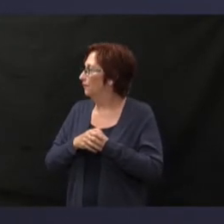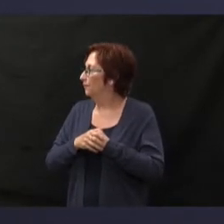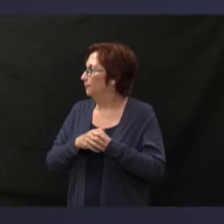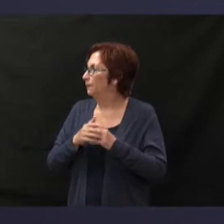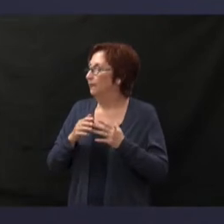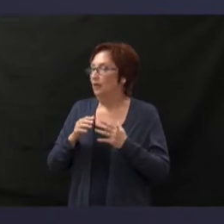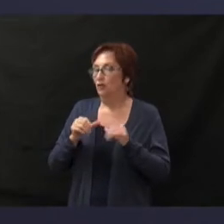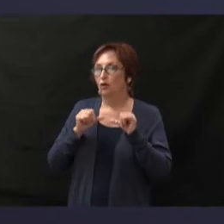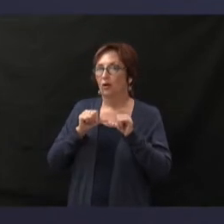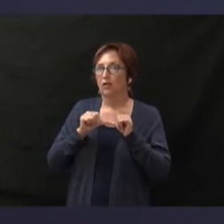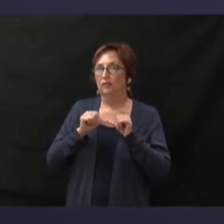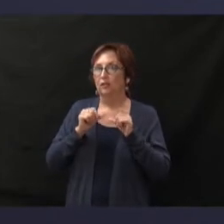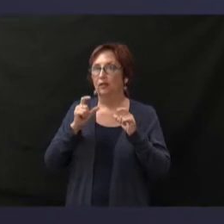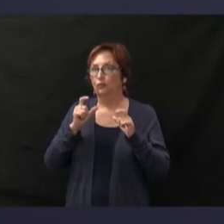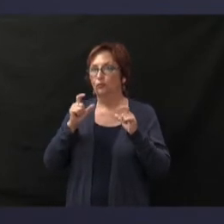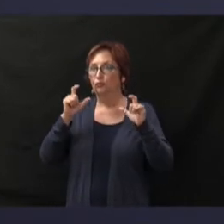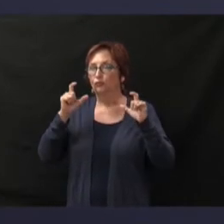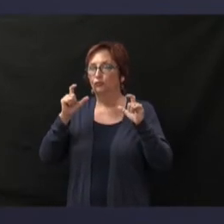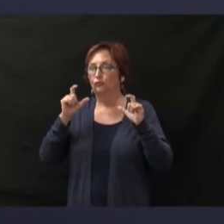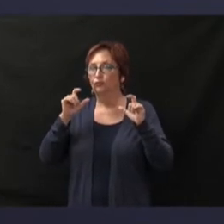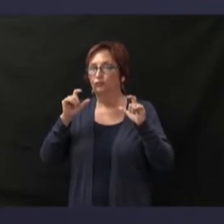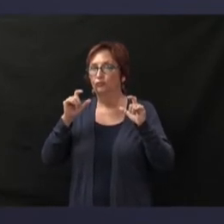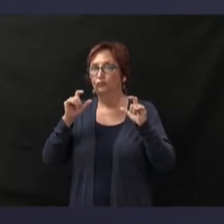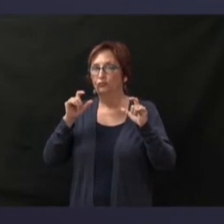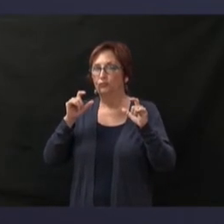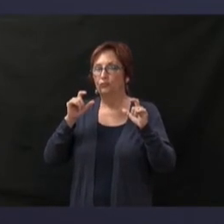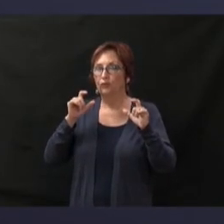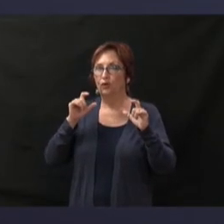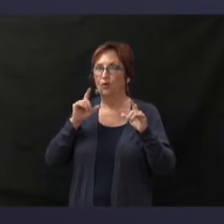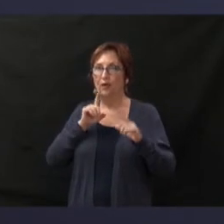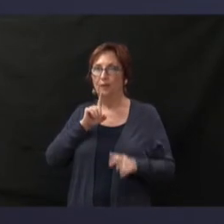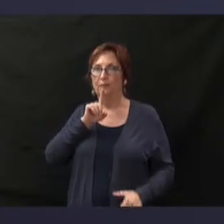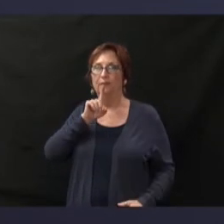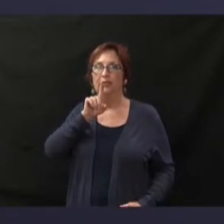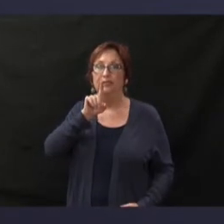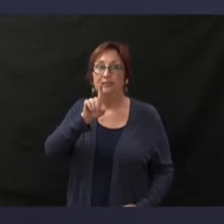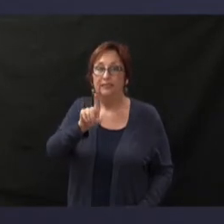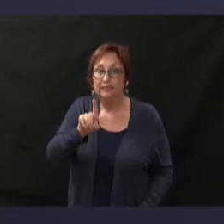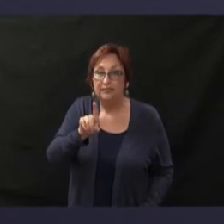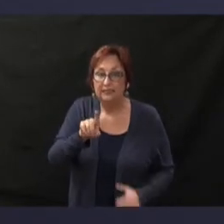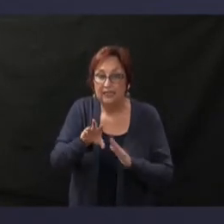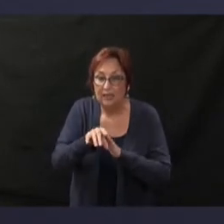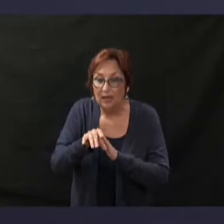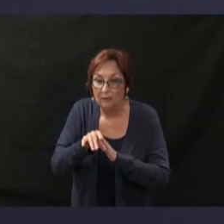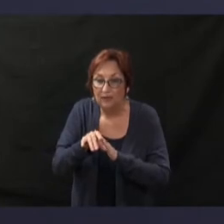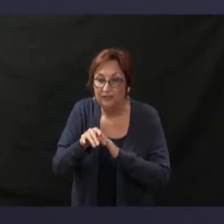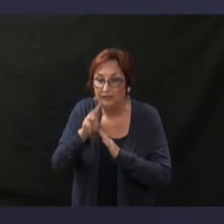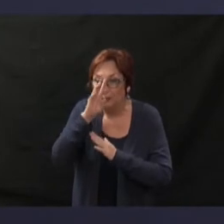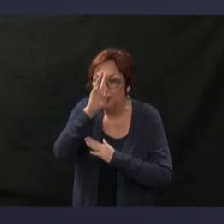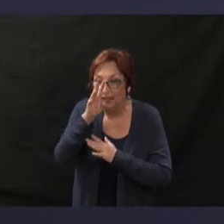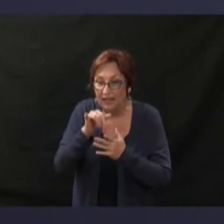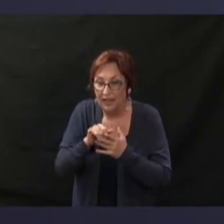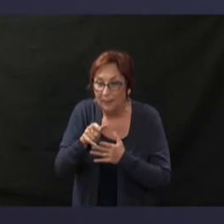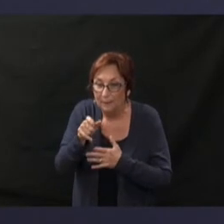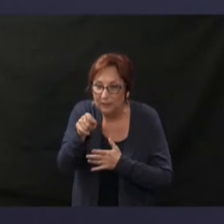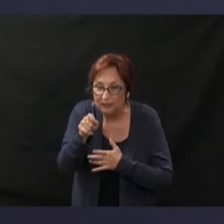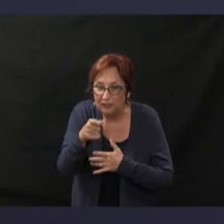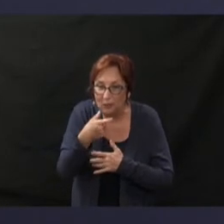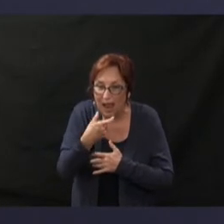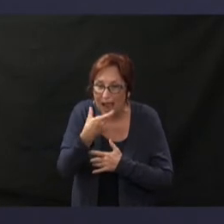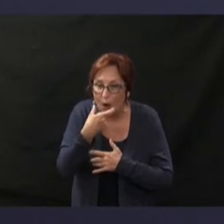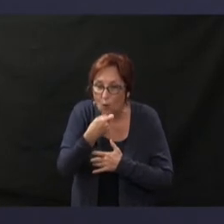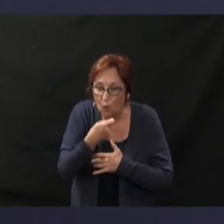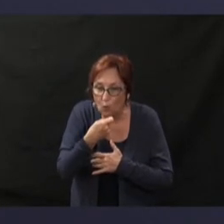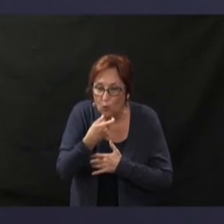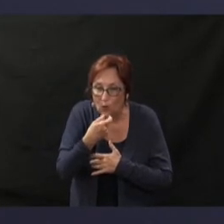to the little camera and pretending like I'm pinching them. And all I would have to do that, and they would have that extra